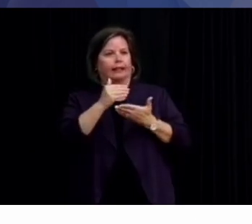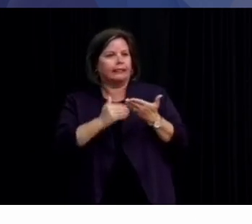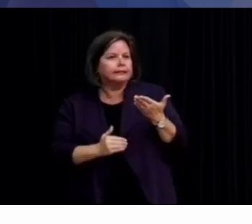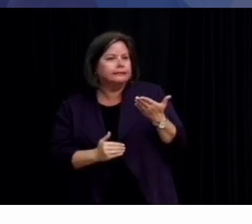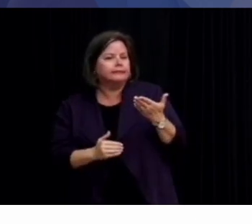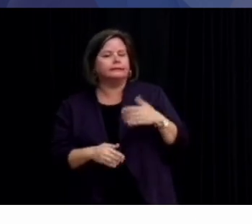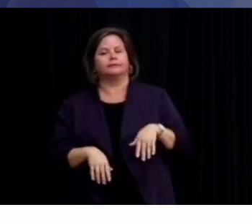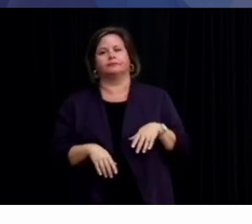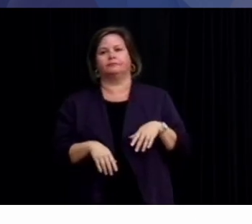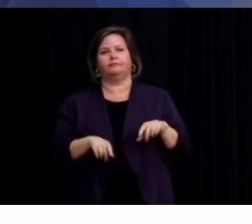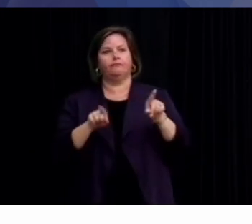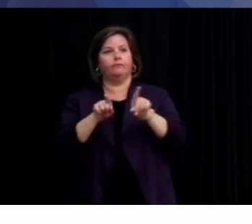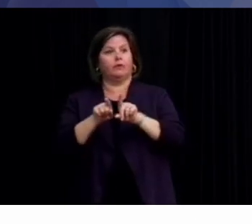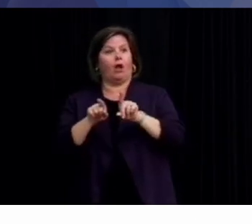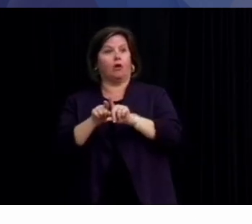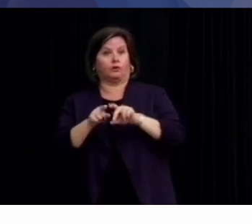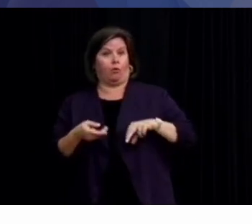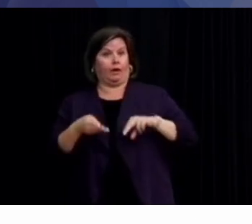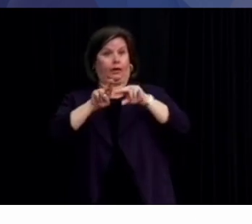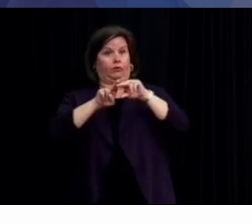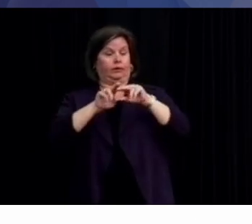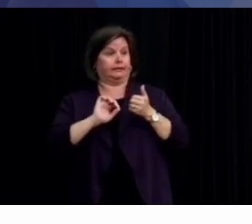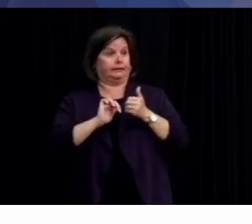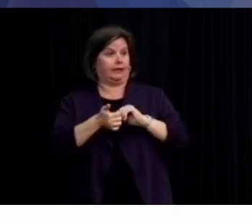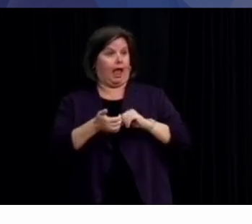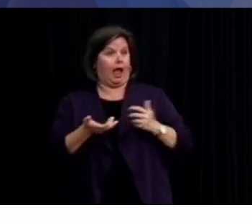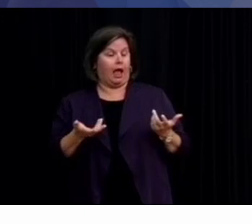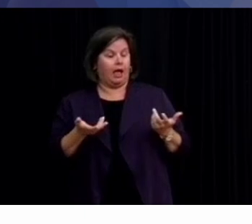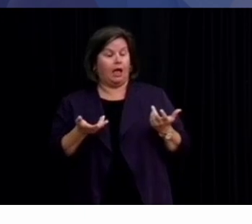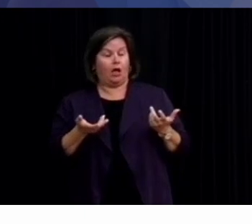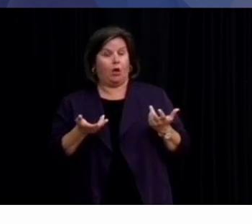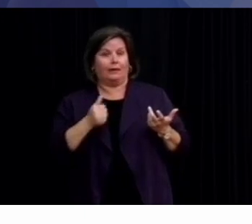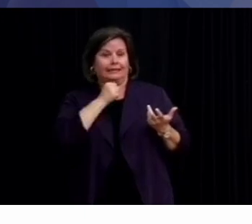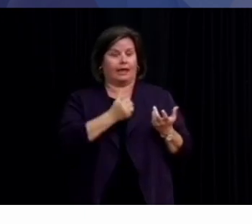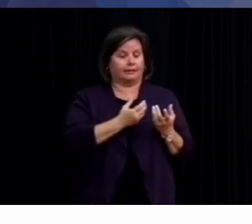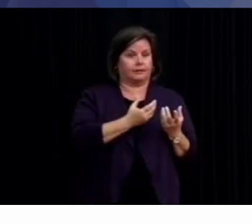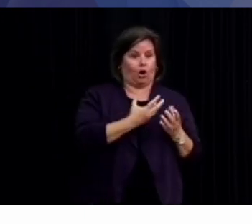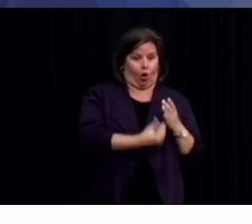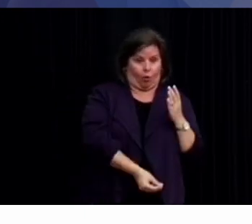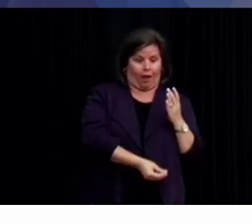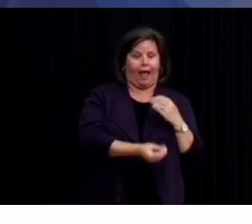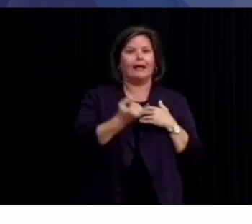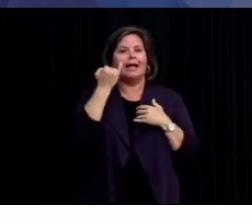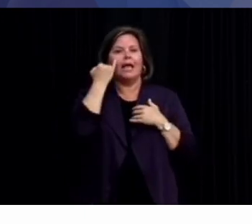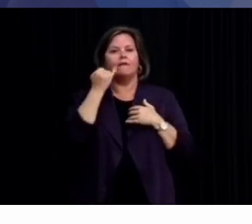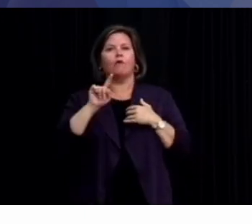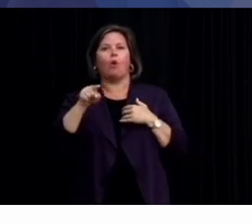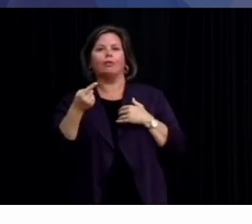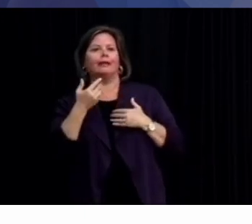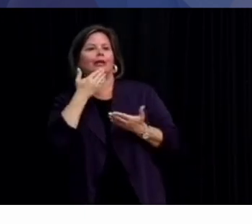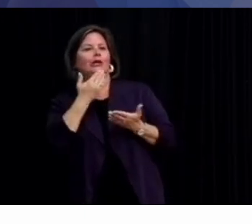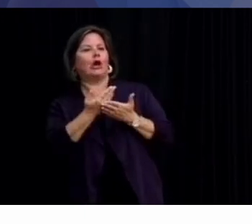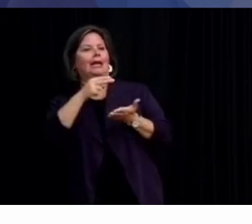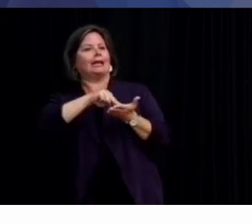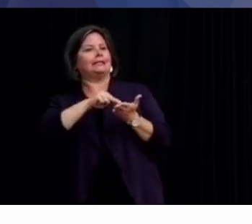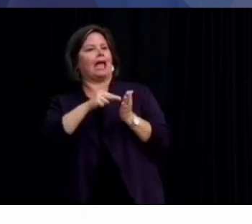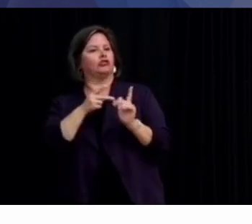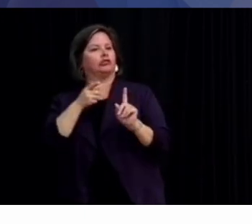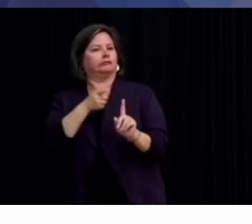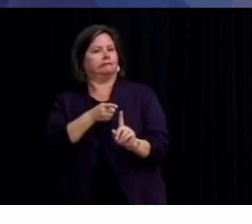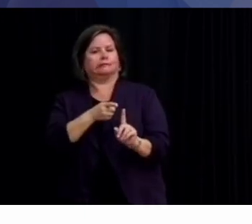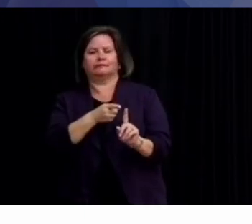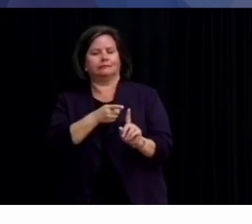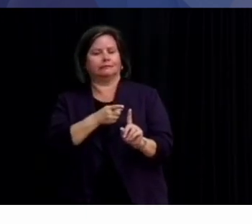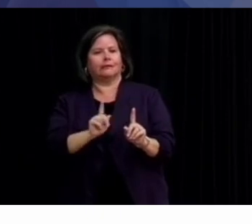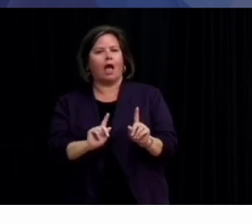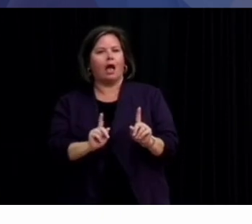also increased by, or it won't go away by just having good intentions. So we really actually need tools to help